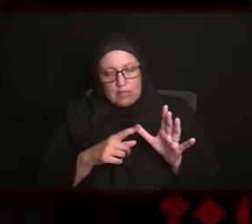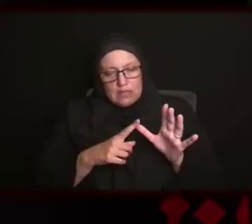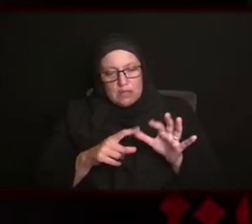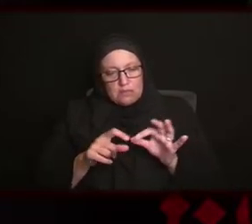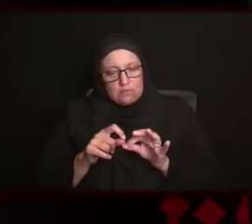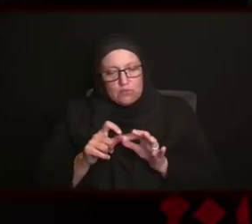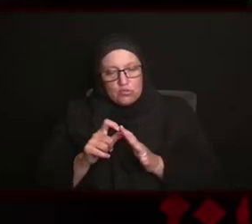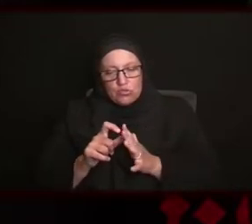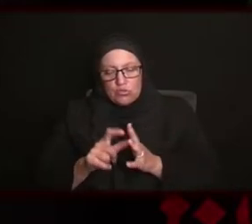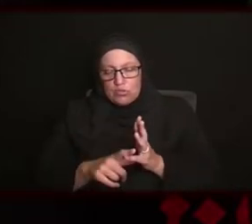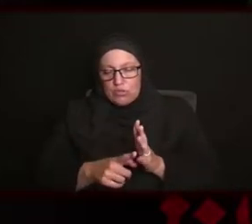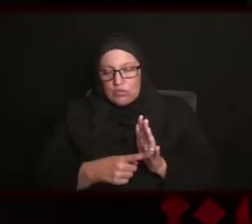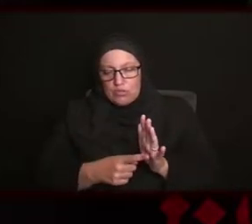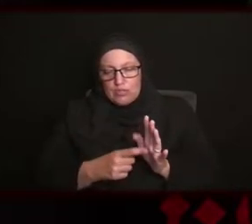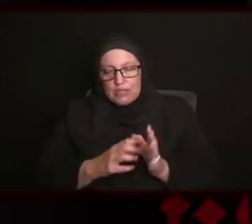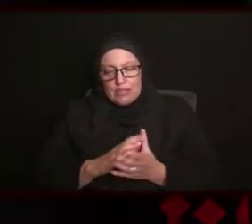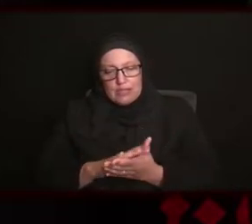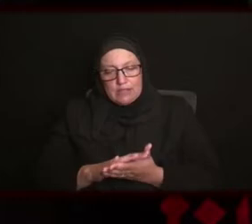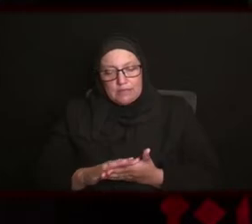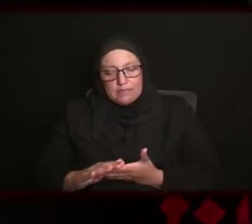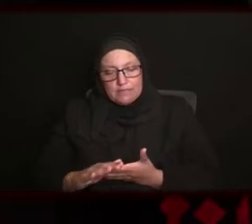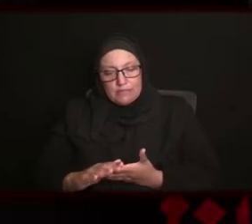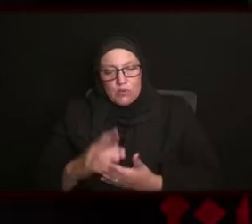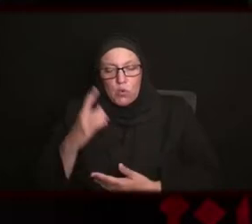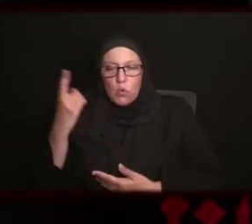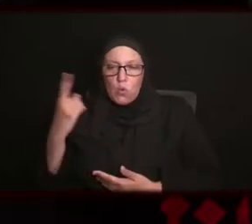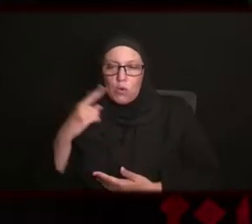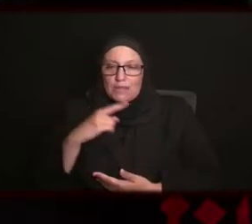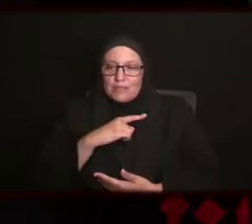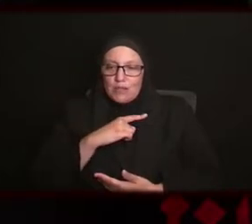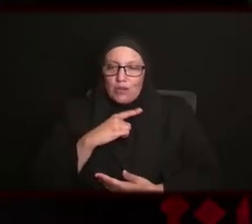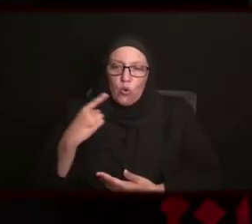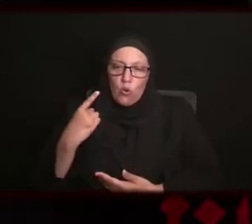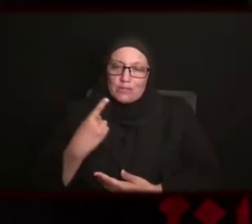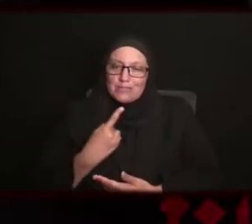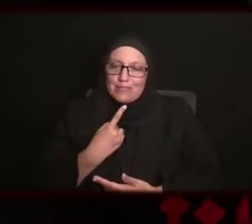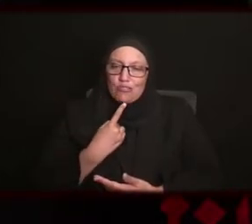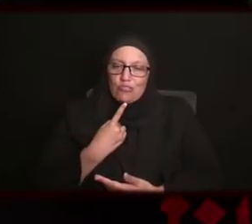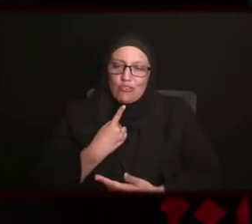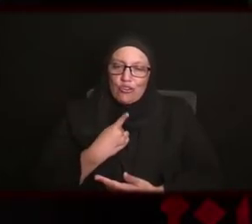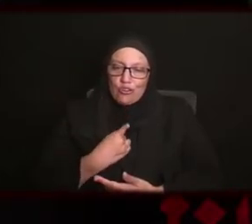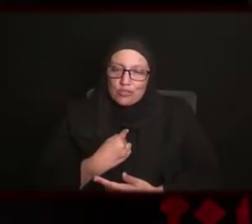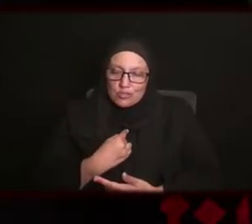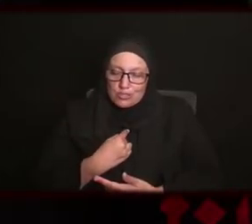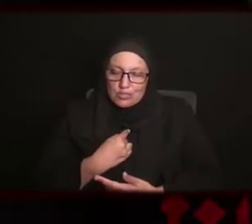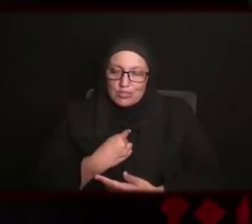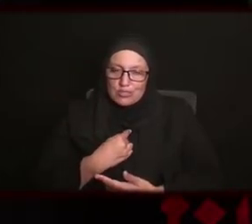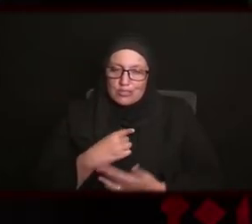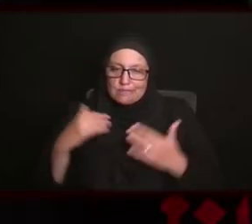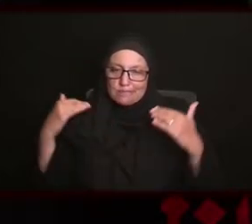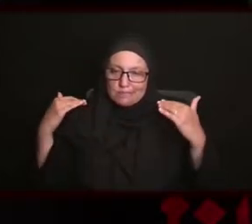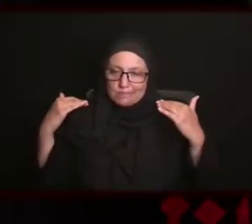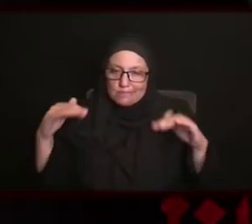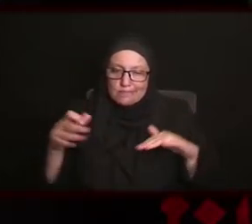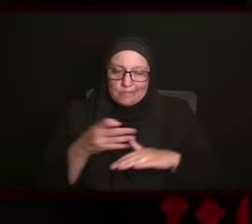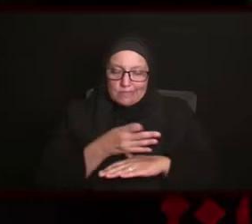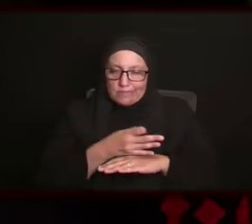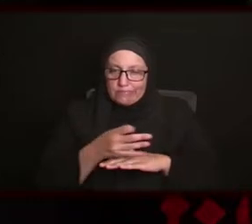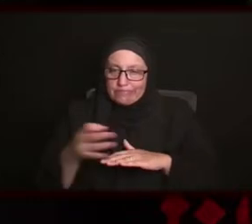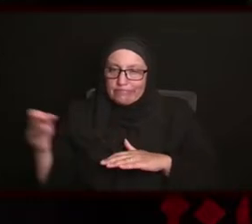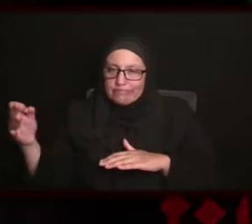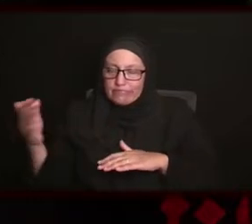Abdillah. The one who was slaughtered thirsty in the plains of Karbala.